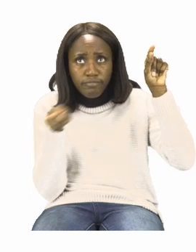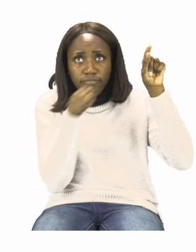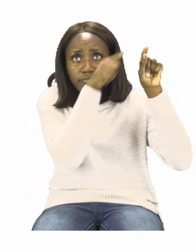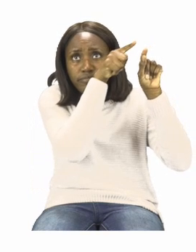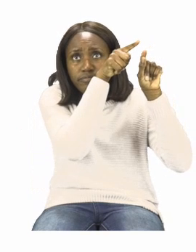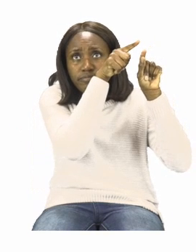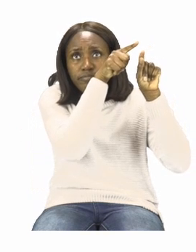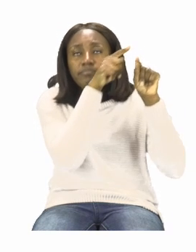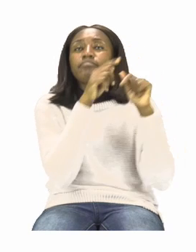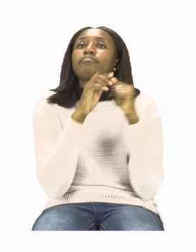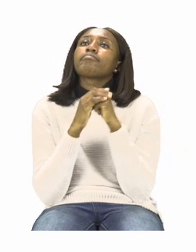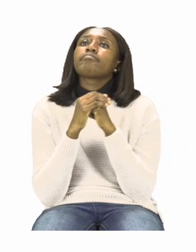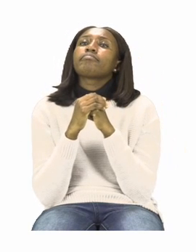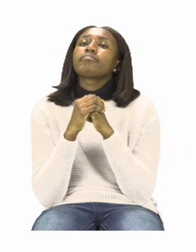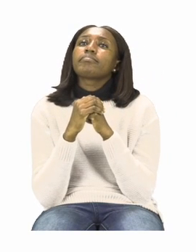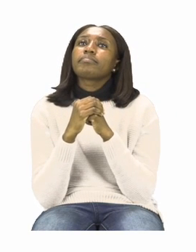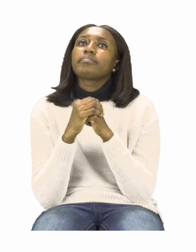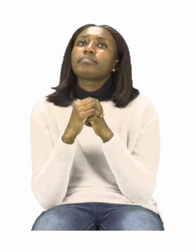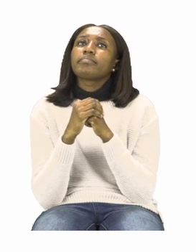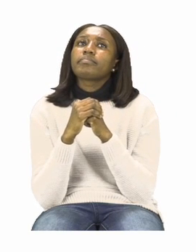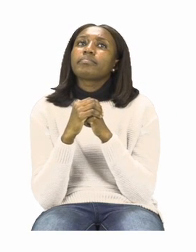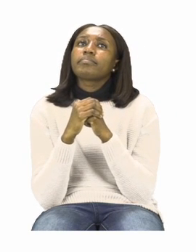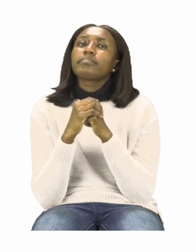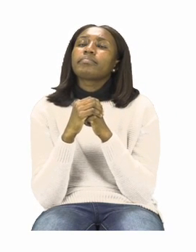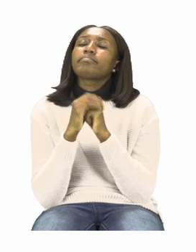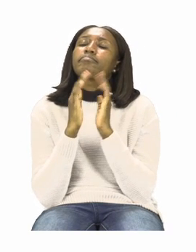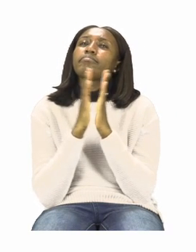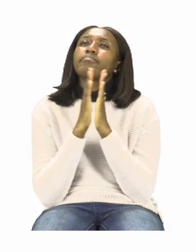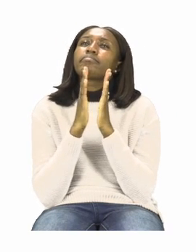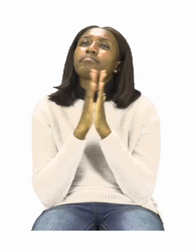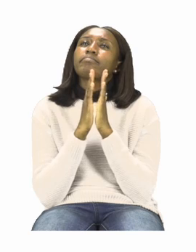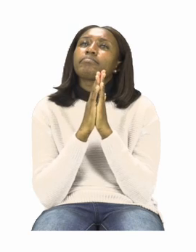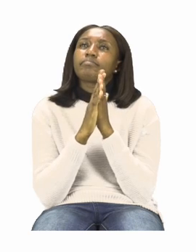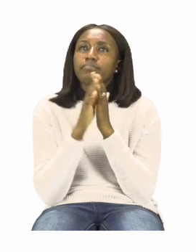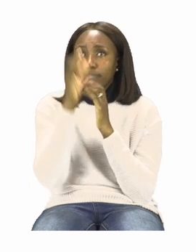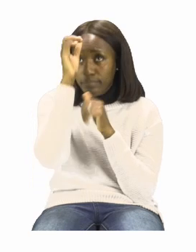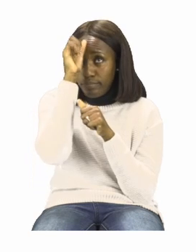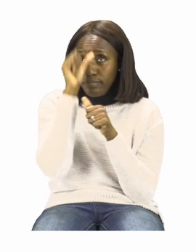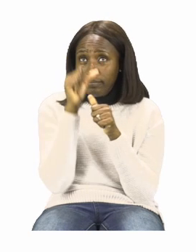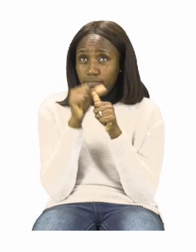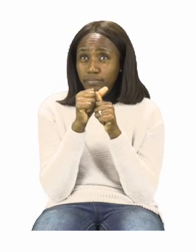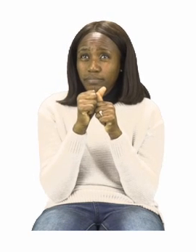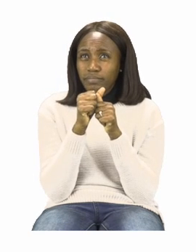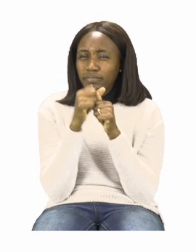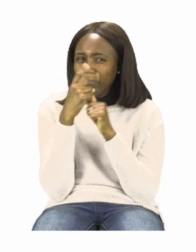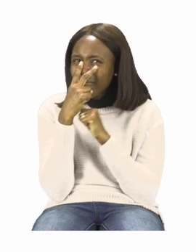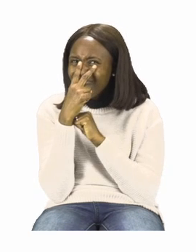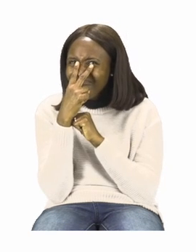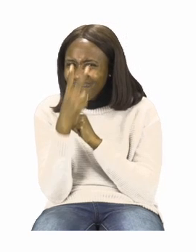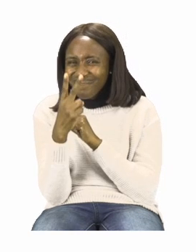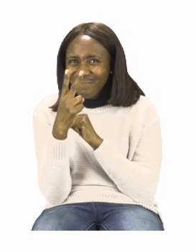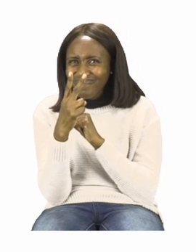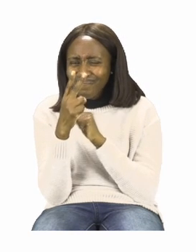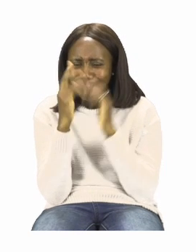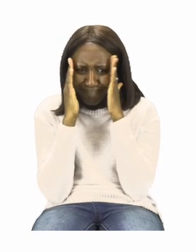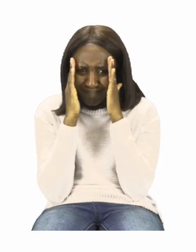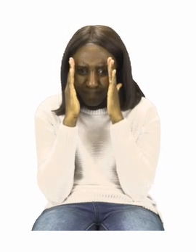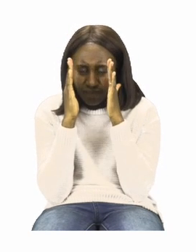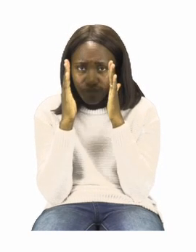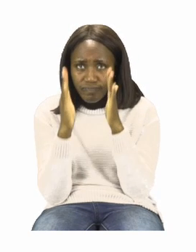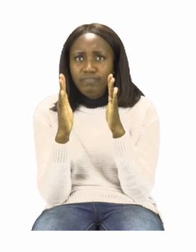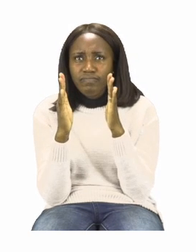the picture. Now remember, if you look carefully in the picture, you